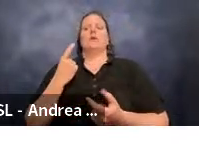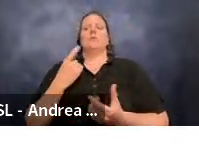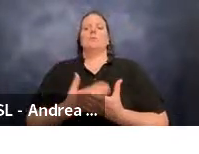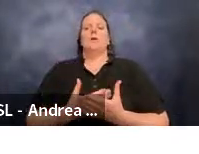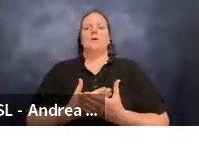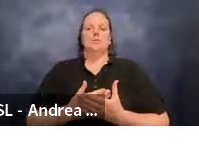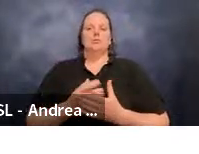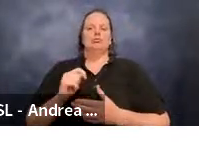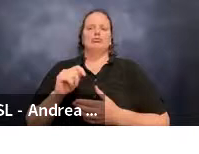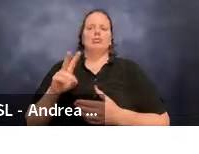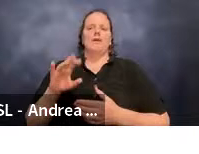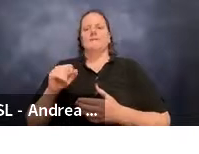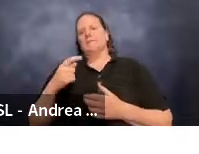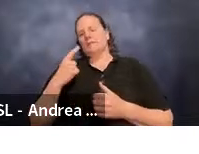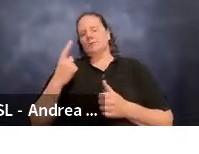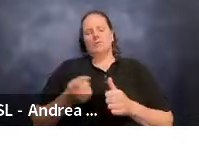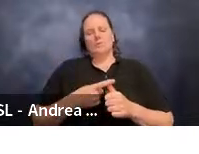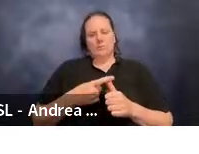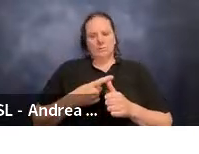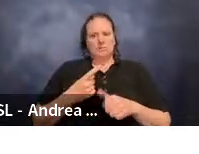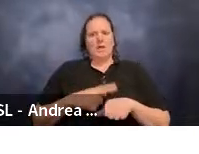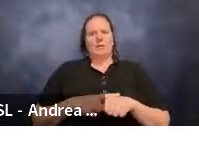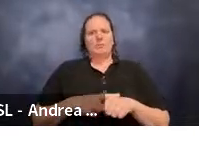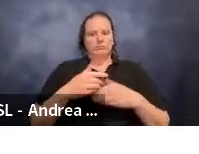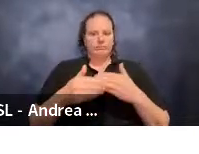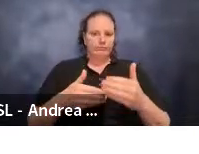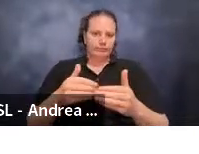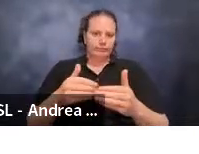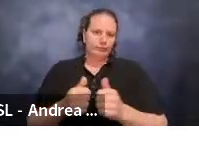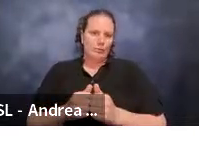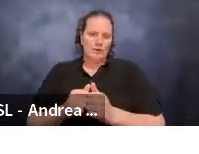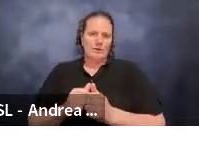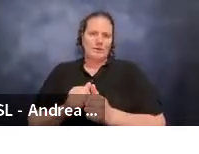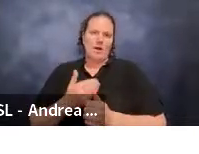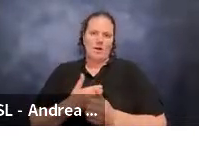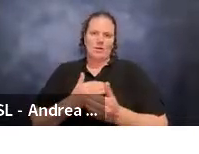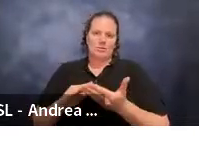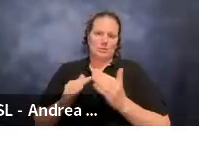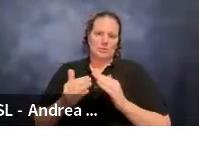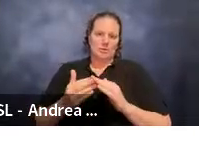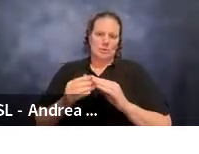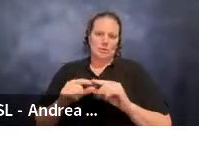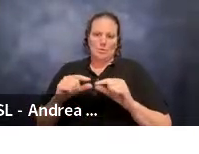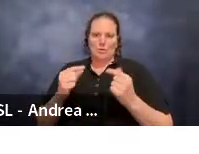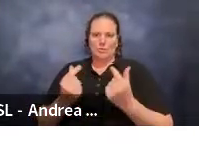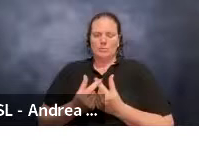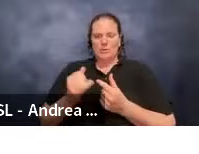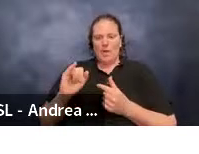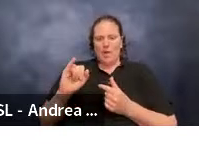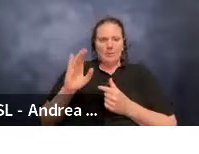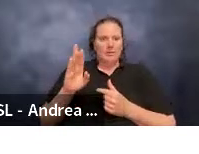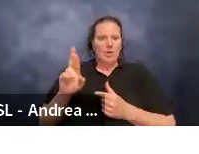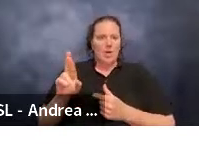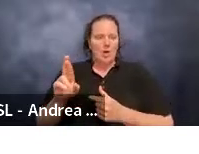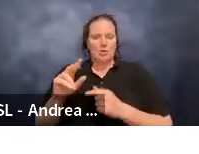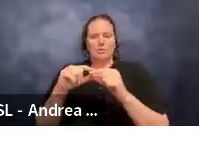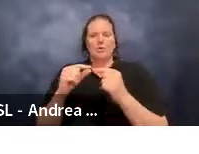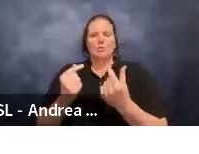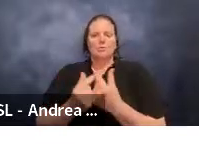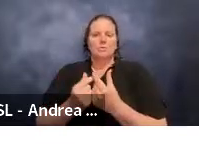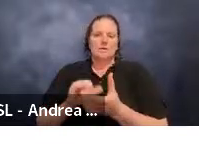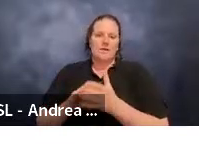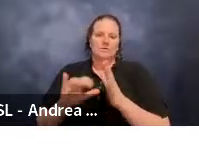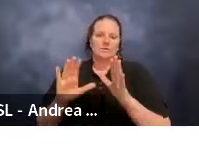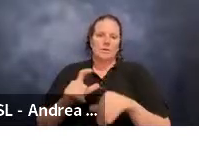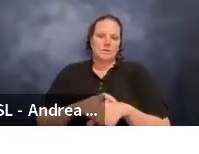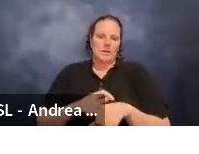working to, it's the first time kind of walking through this with our community groups, with the IBR community groups, and this is a great time for